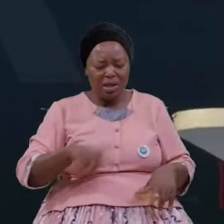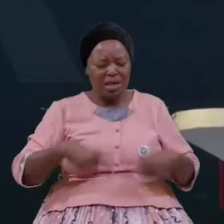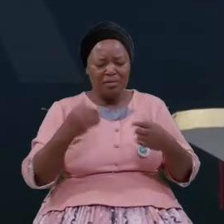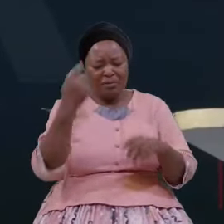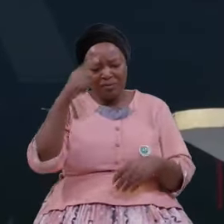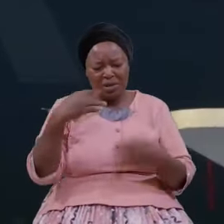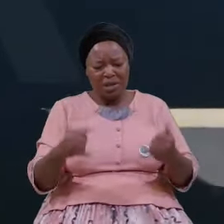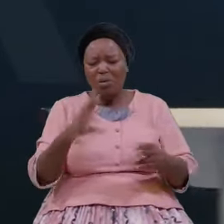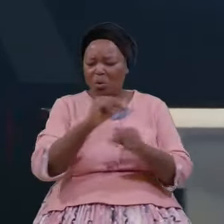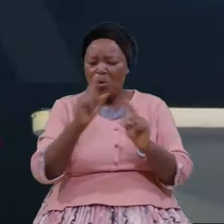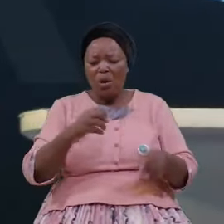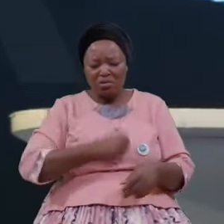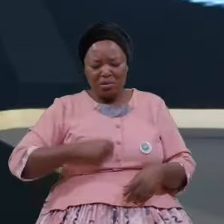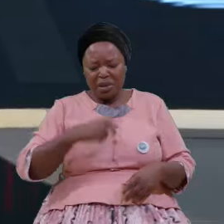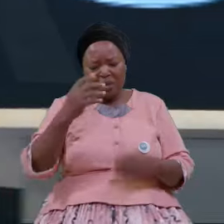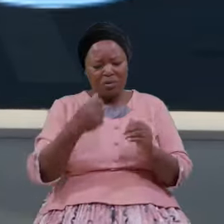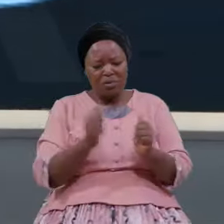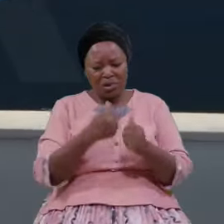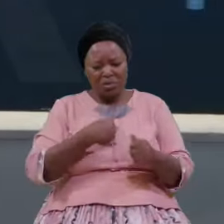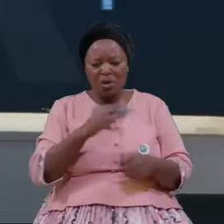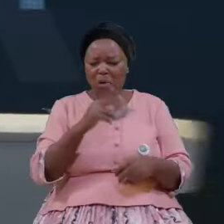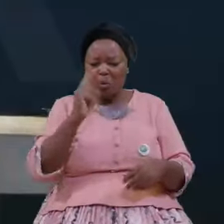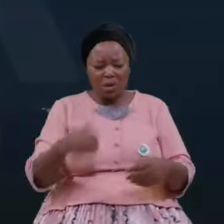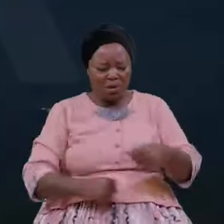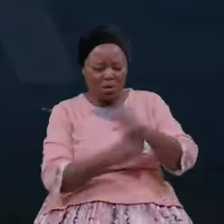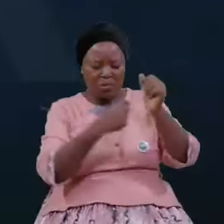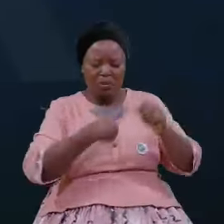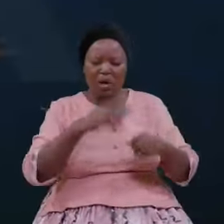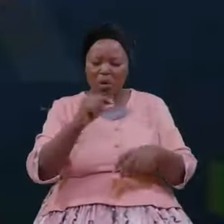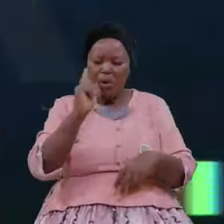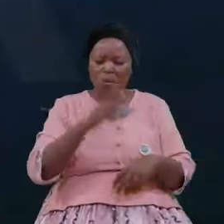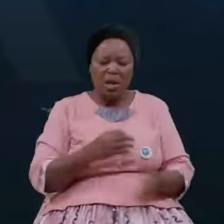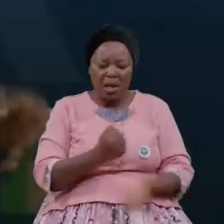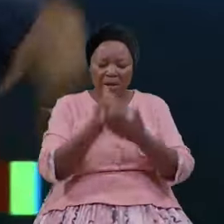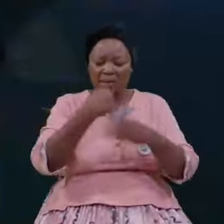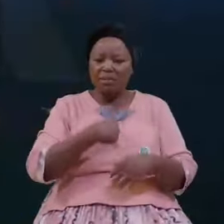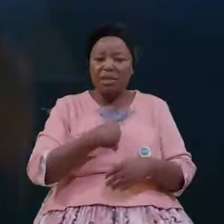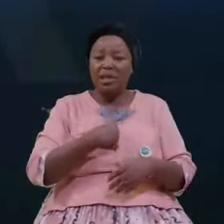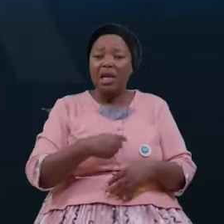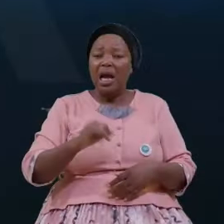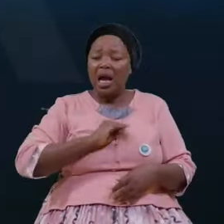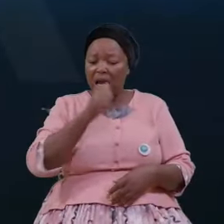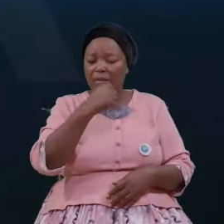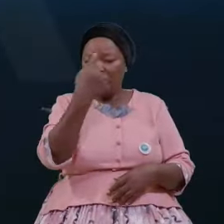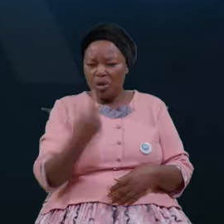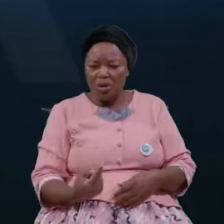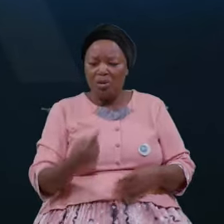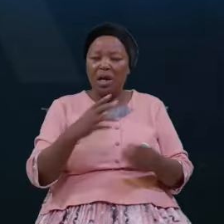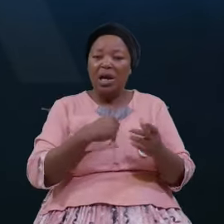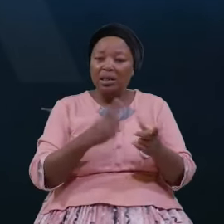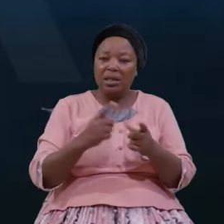Nobody supports me. Nobody succors me. Nobody helps me. I'm all alone. And then they are gone.